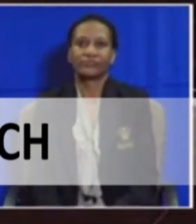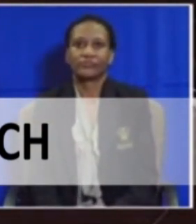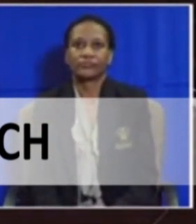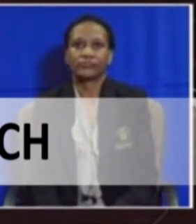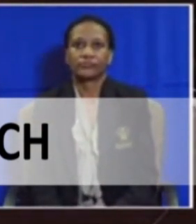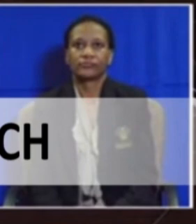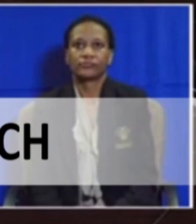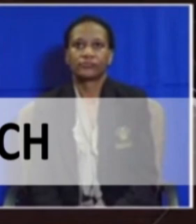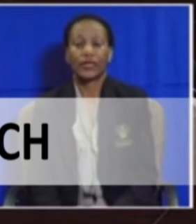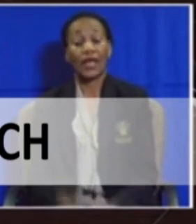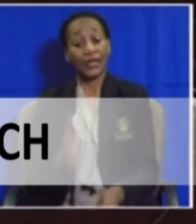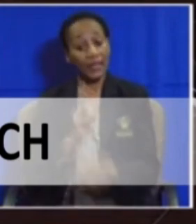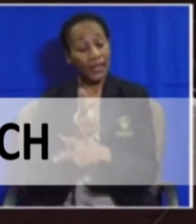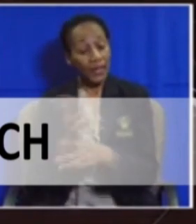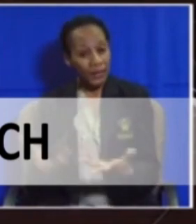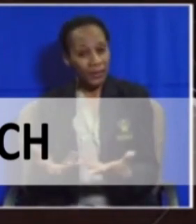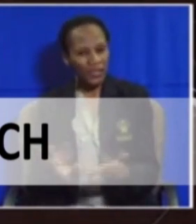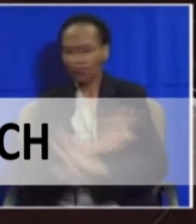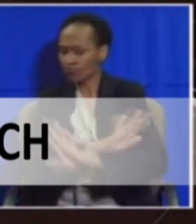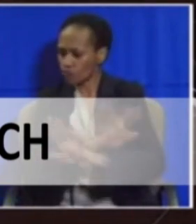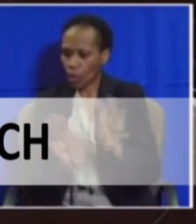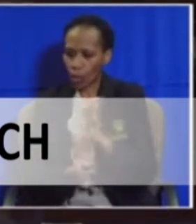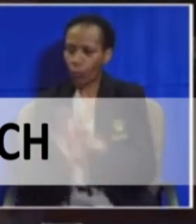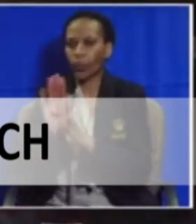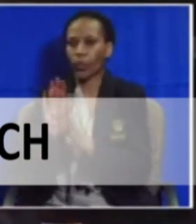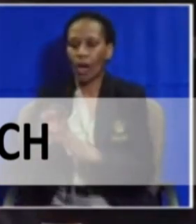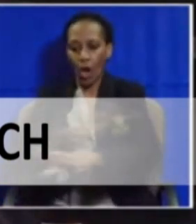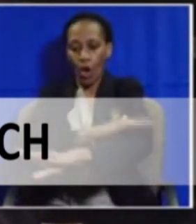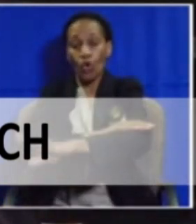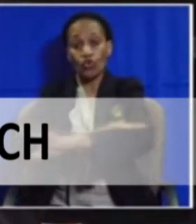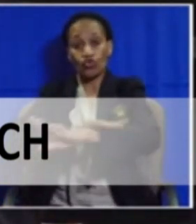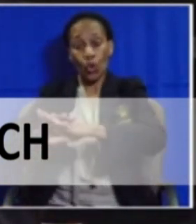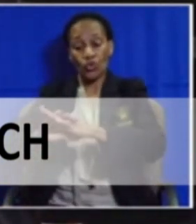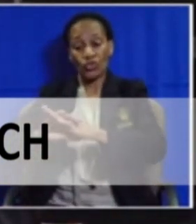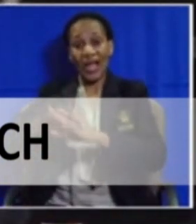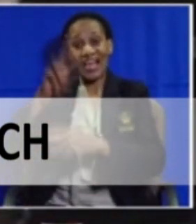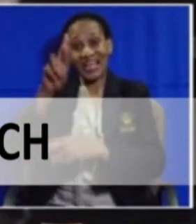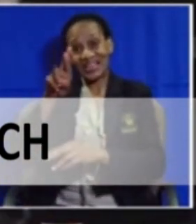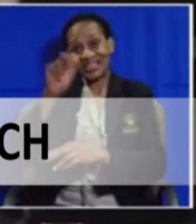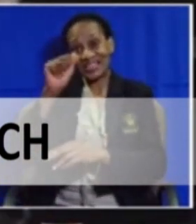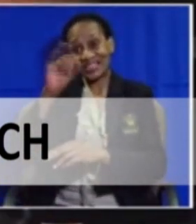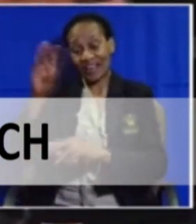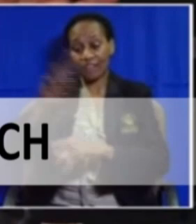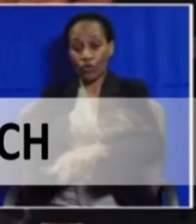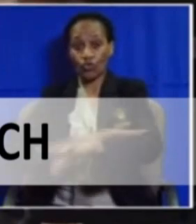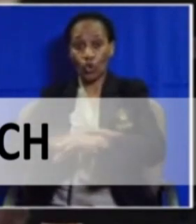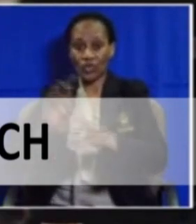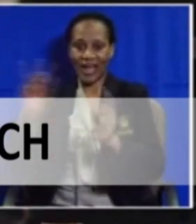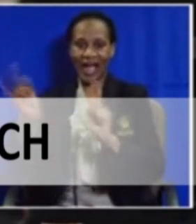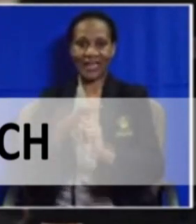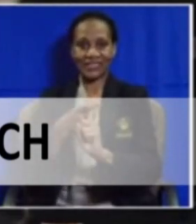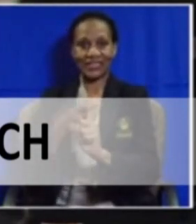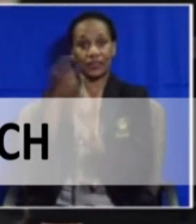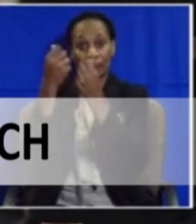There will also be no increases in the road accident fund. No increase again.